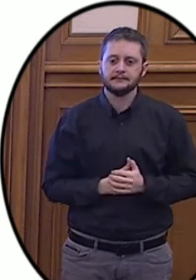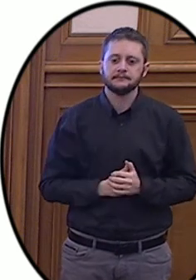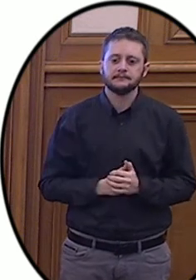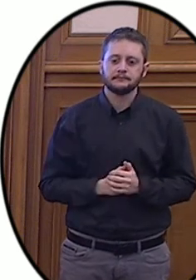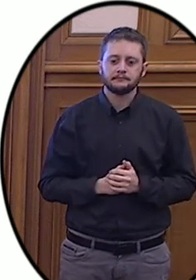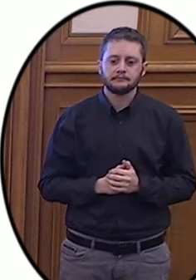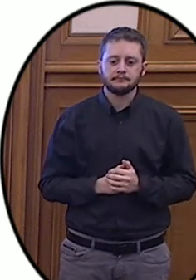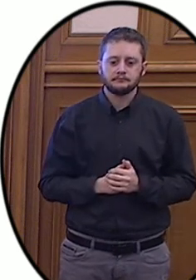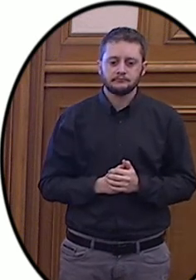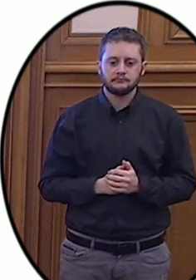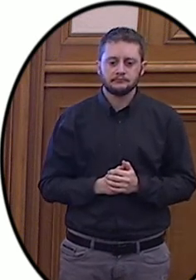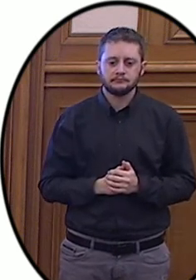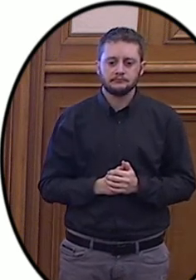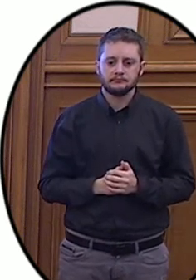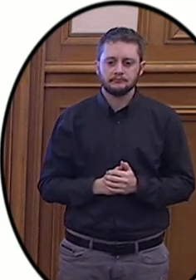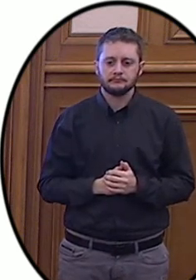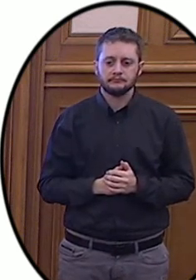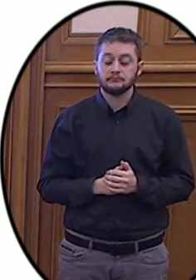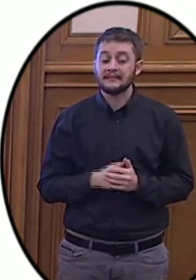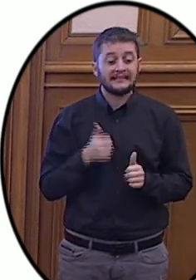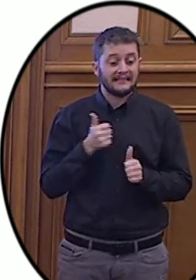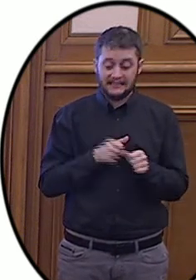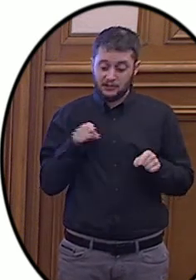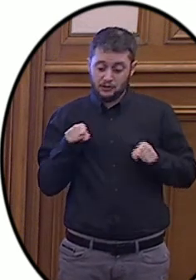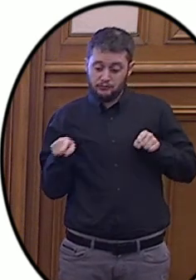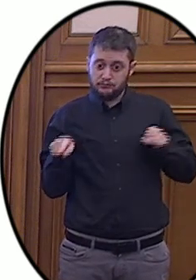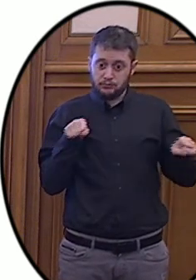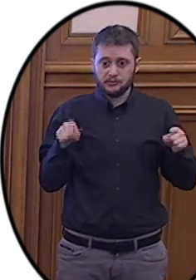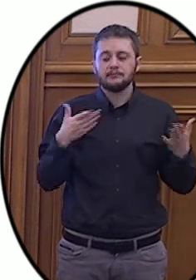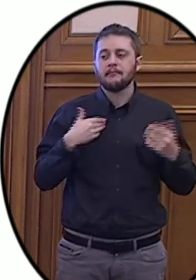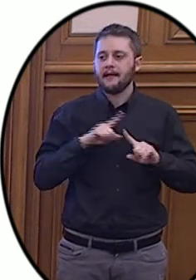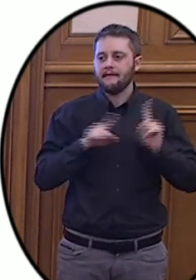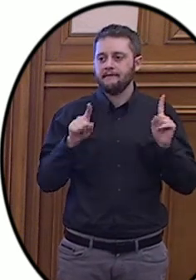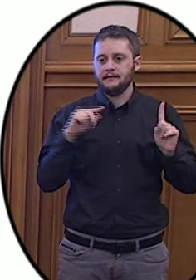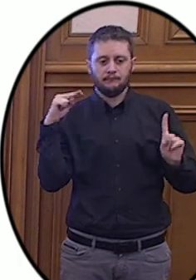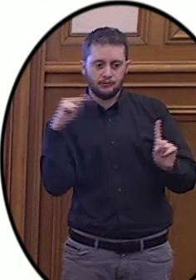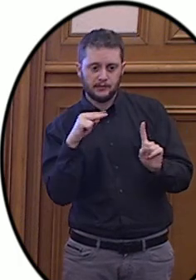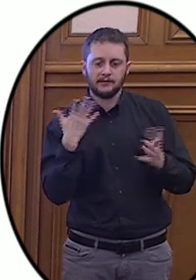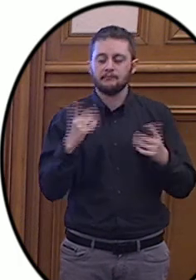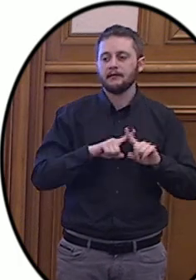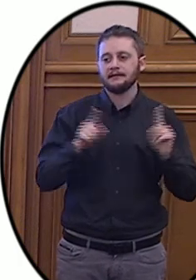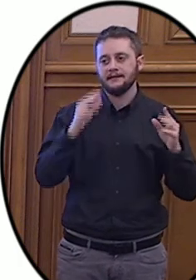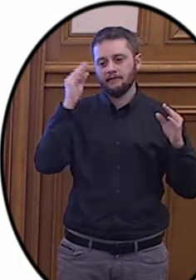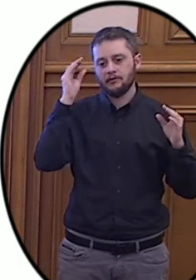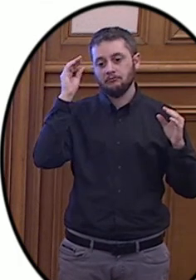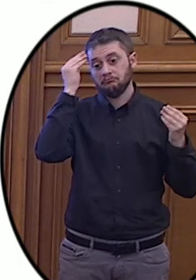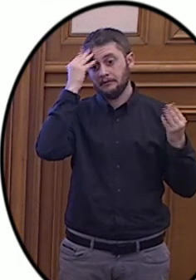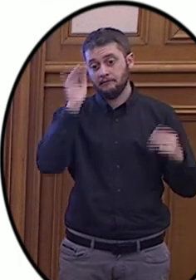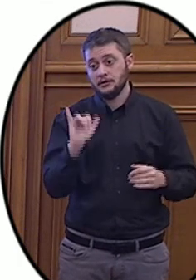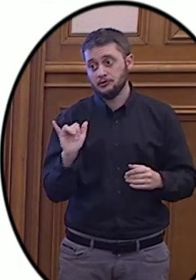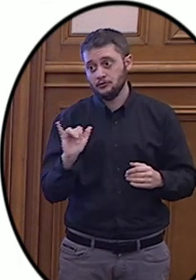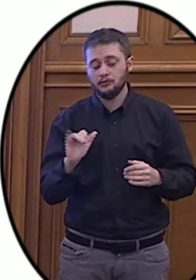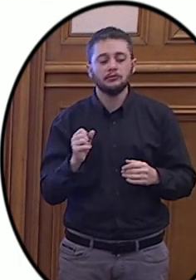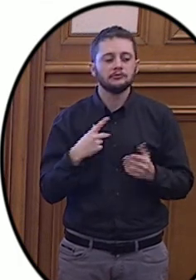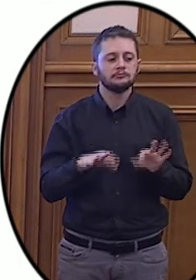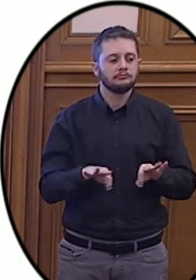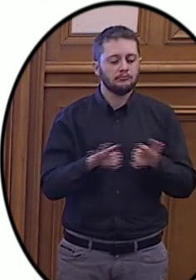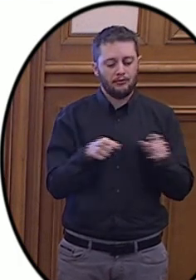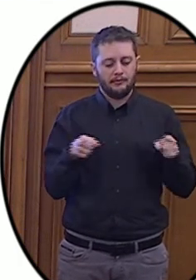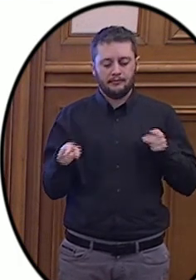Each side may have information that the other does not, and so it's important to be a dialogue.